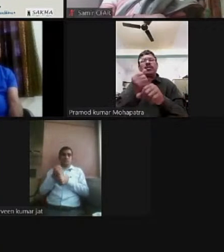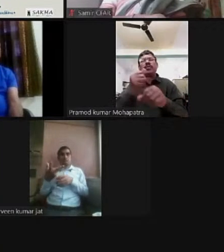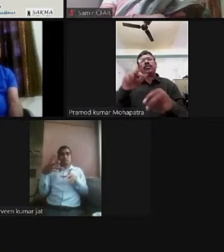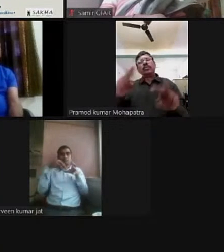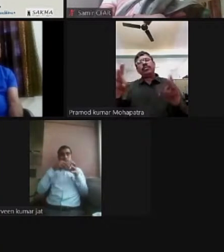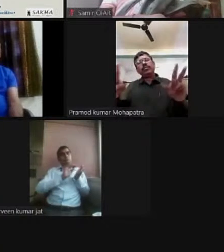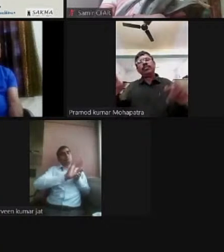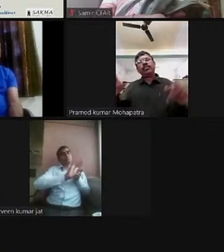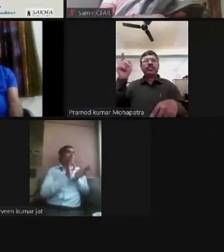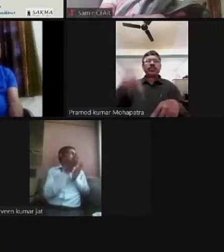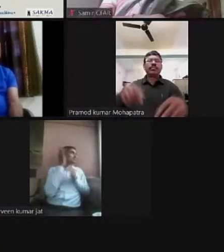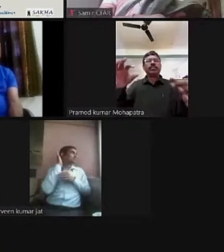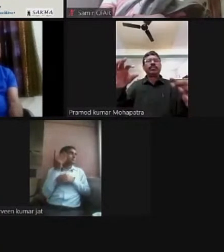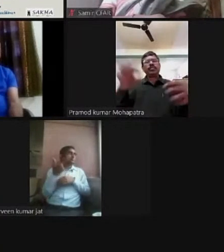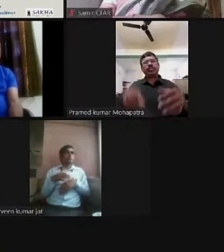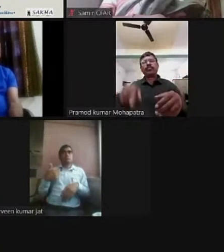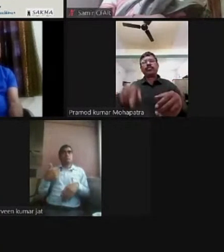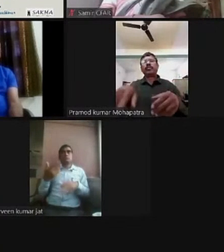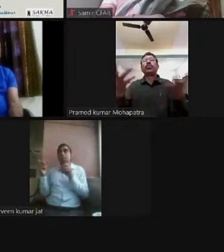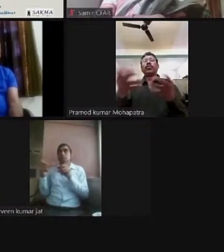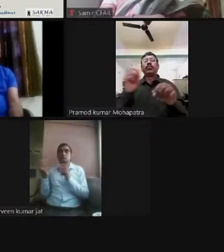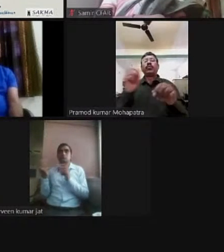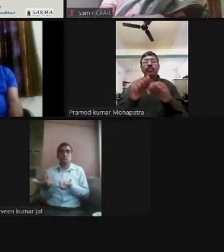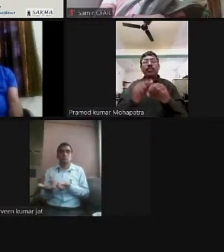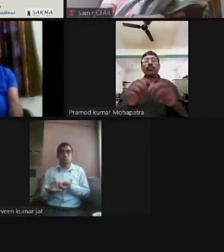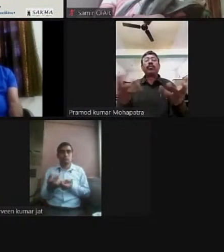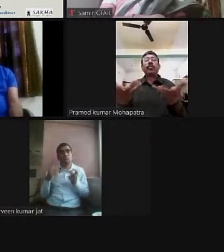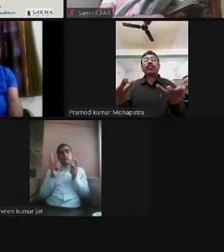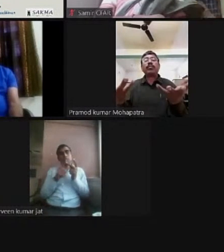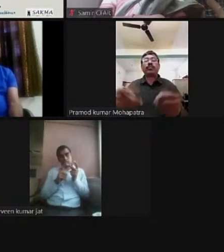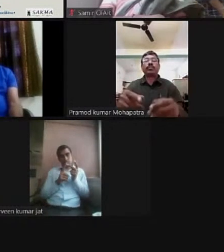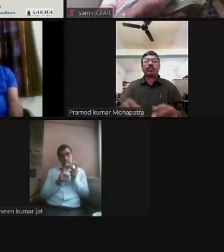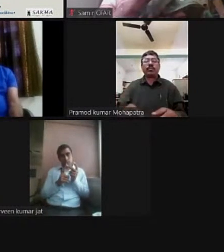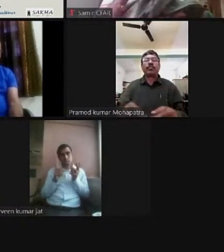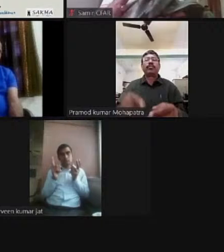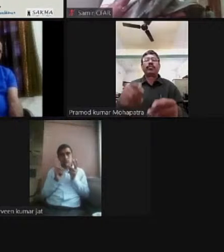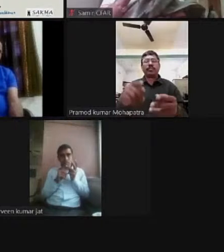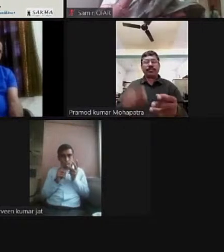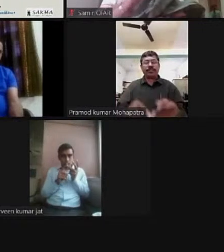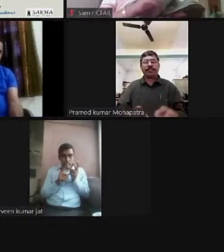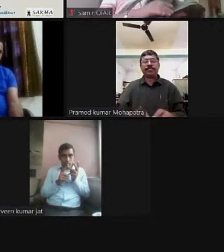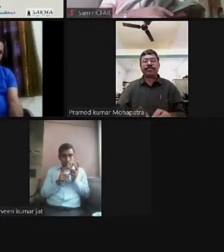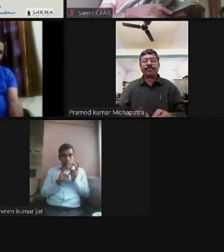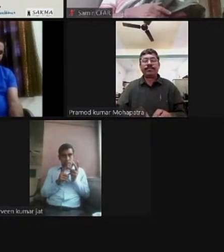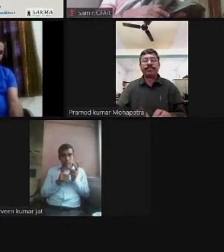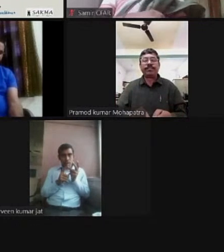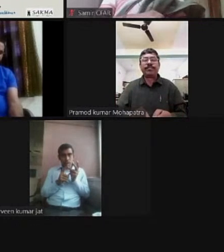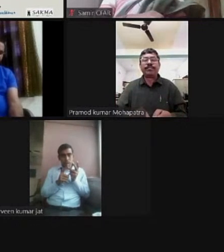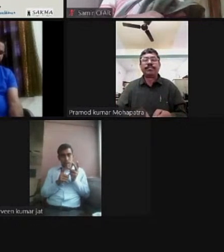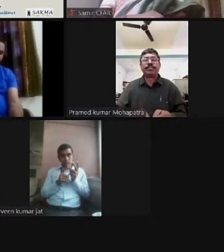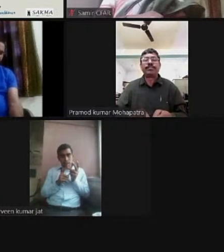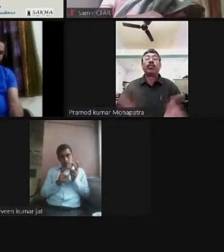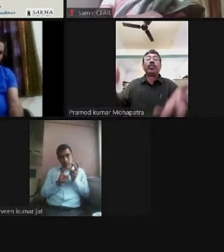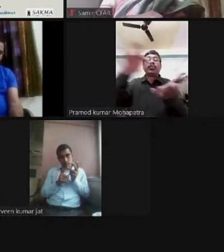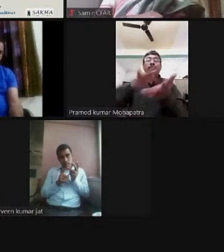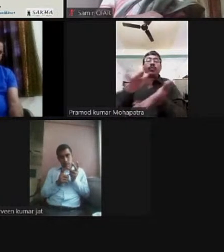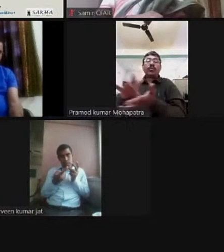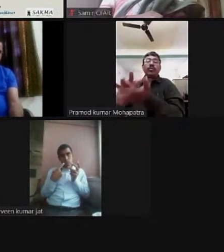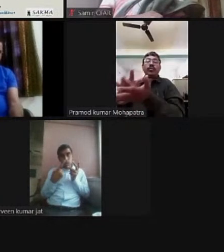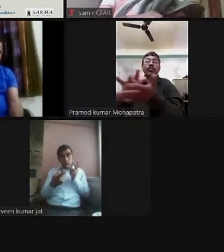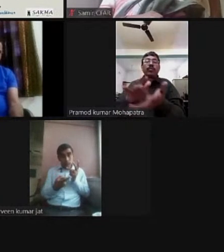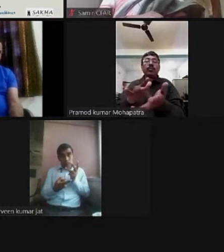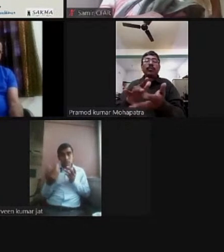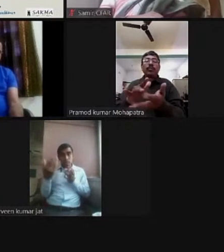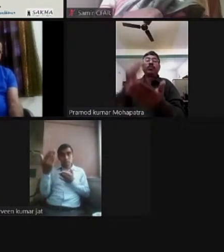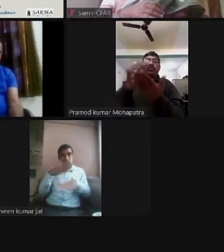are already practicing this, and we can also do the same. This is the second. And the third thing is that when we are bringing many